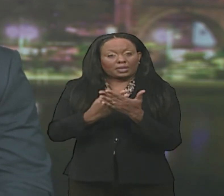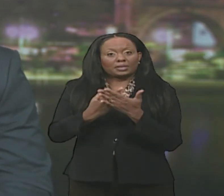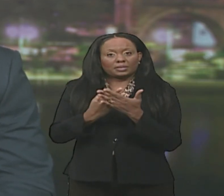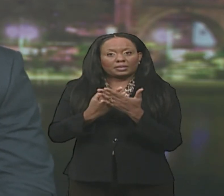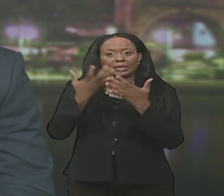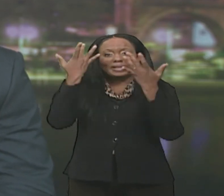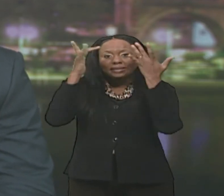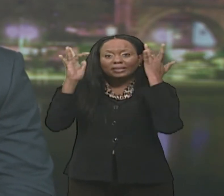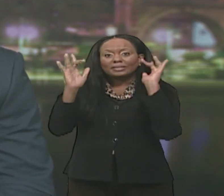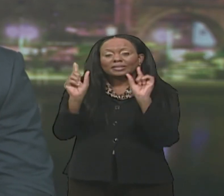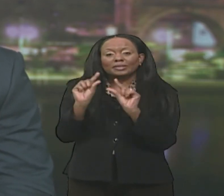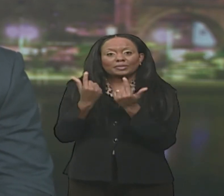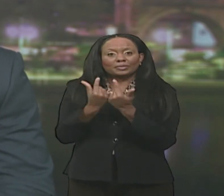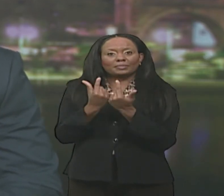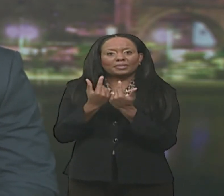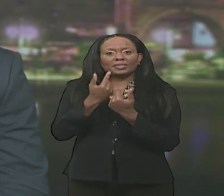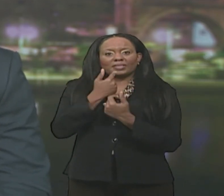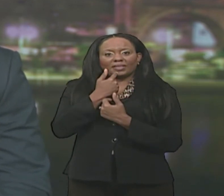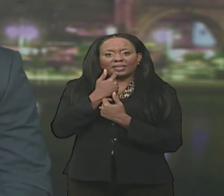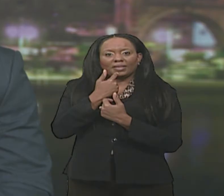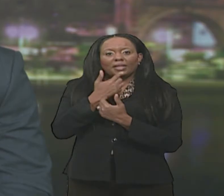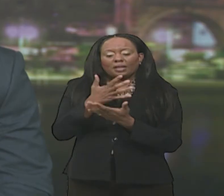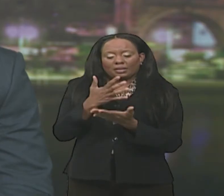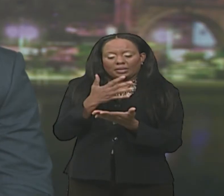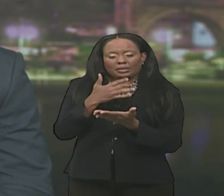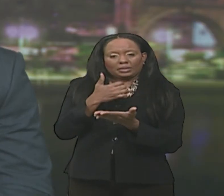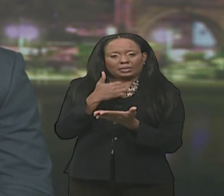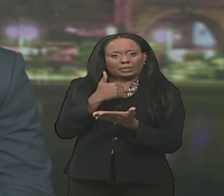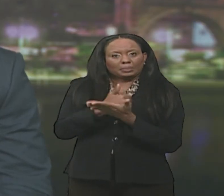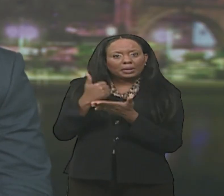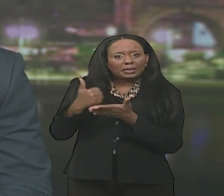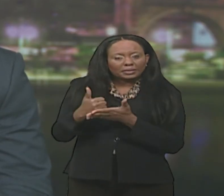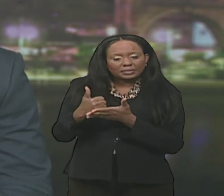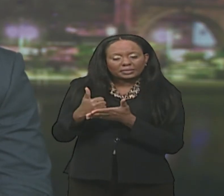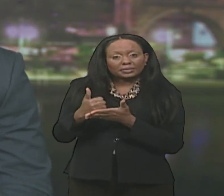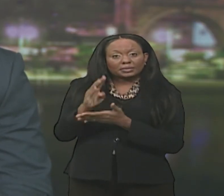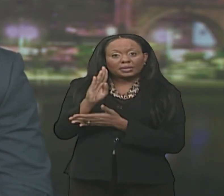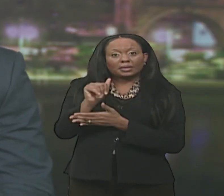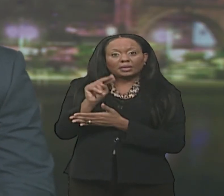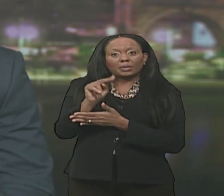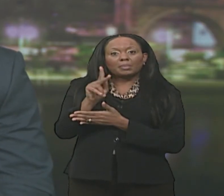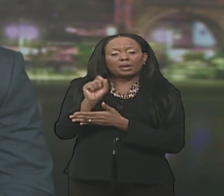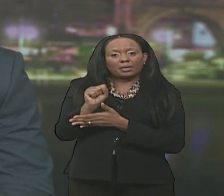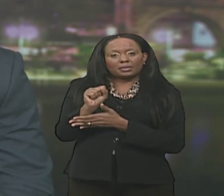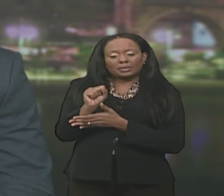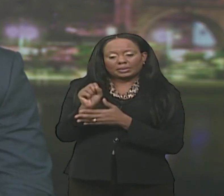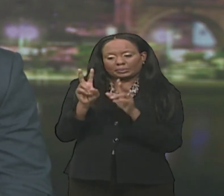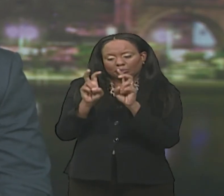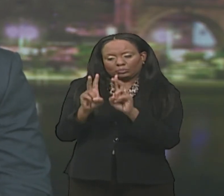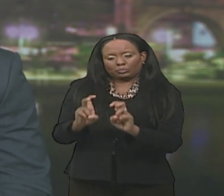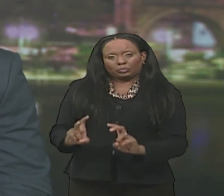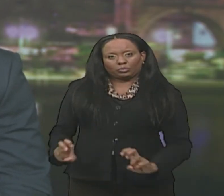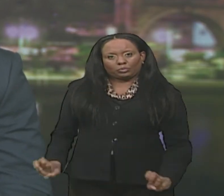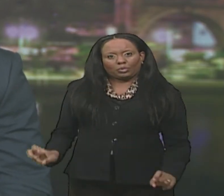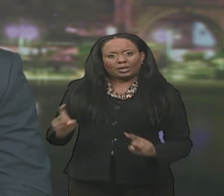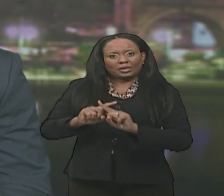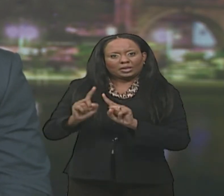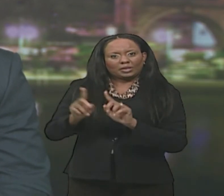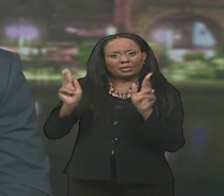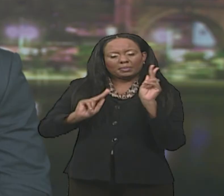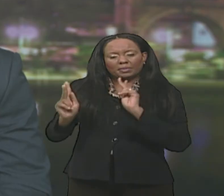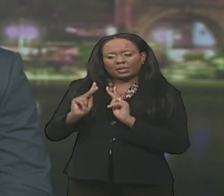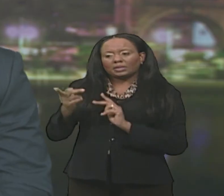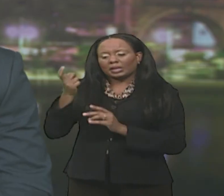revealed that commercial banks monitor the lifestyles of clients and tip off the FIU with information that helps to identify